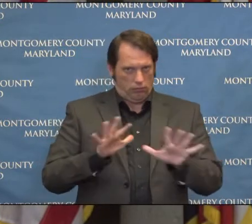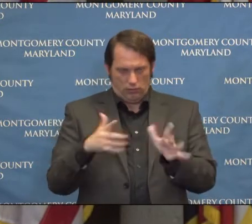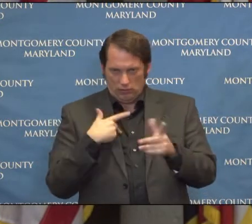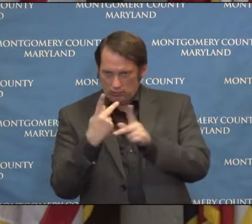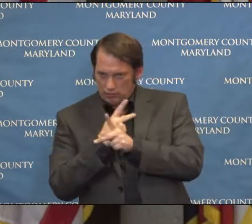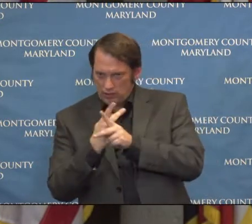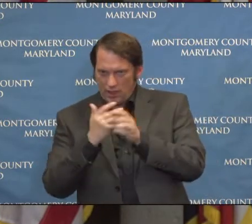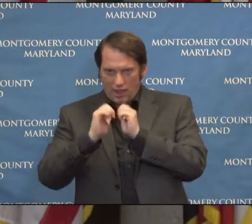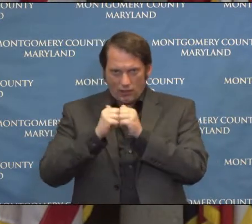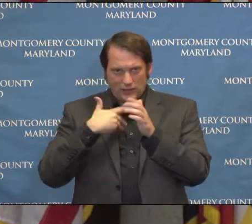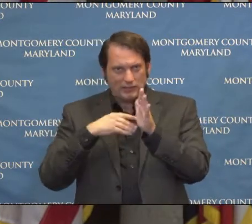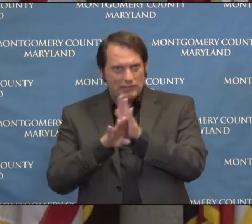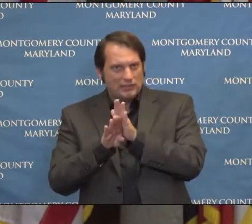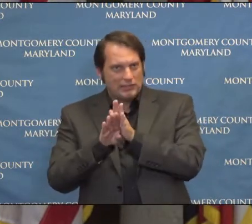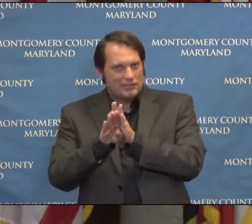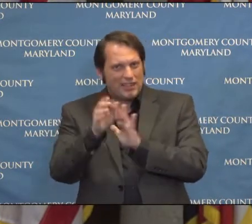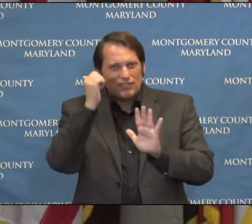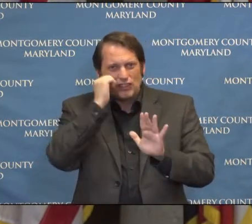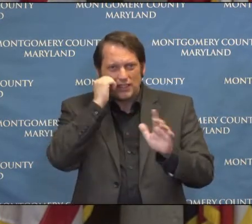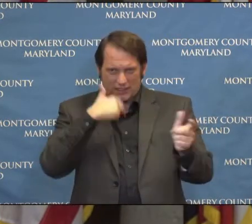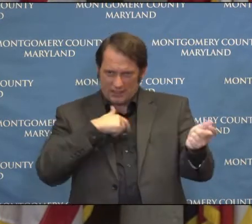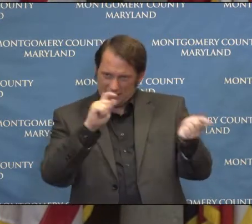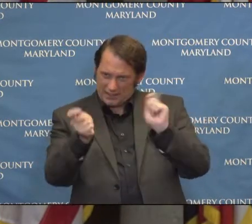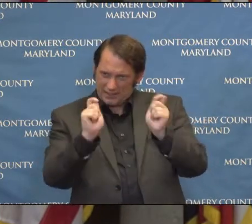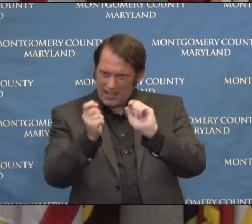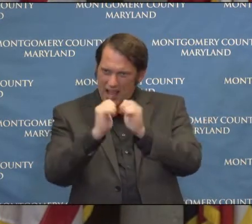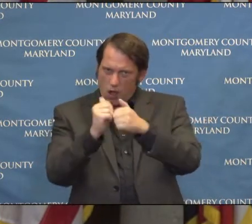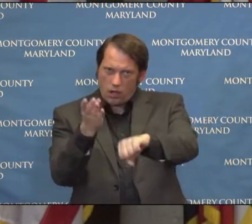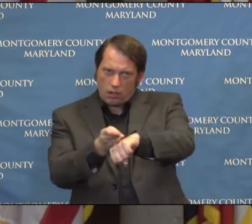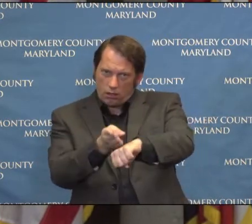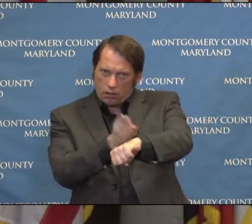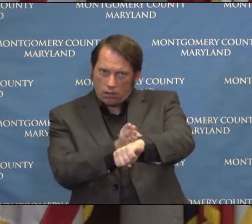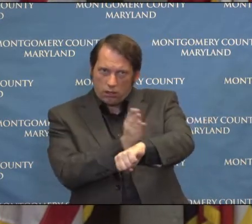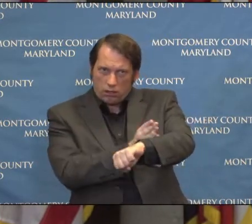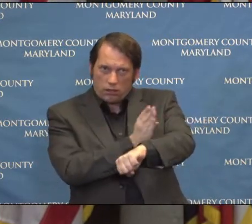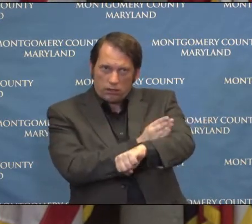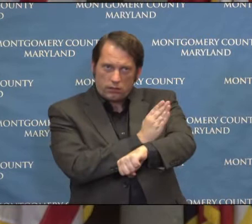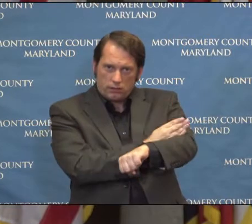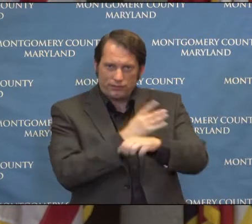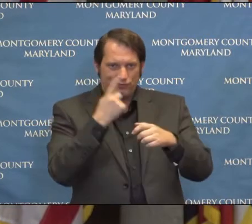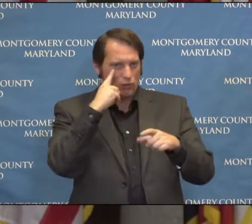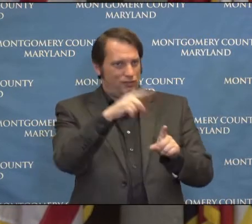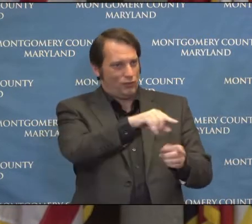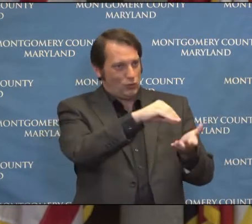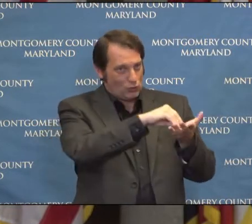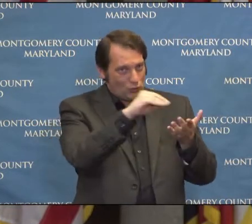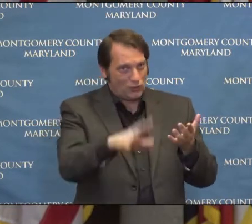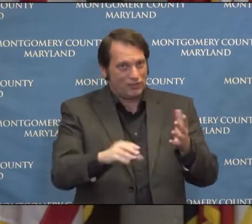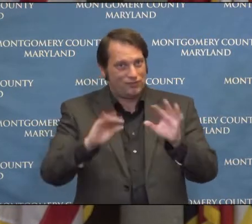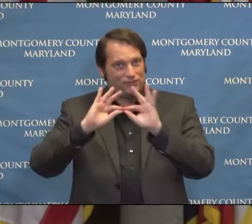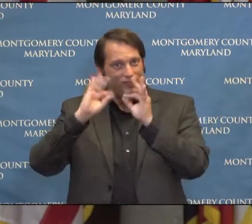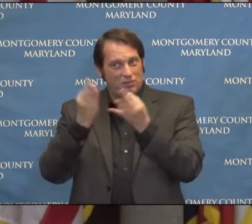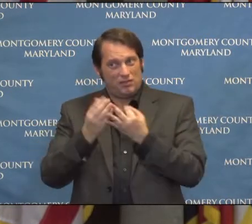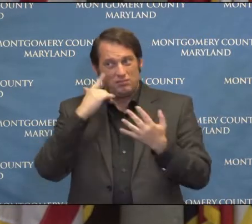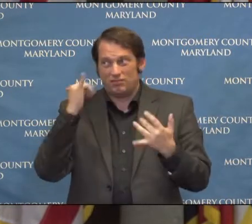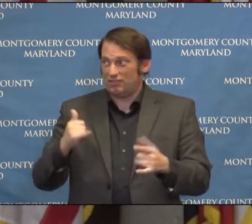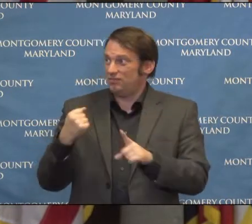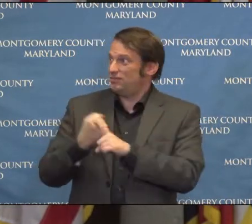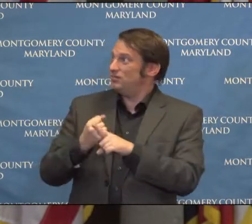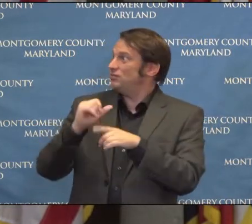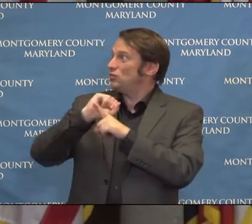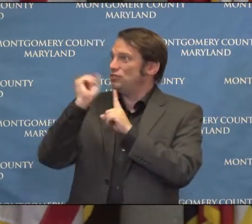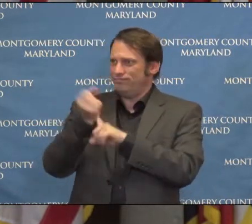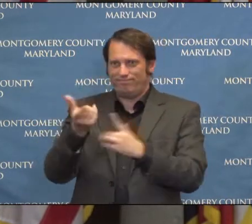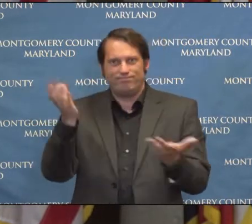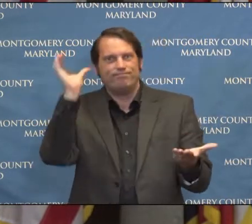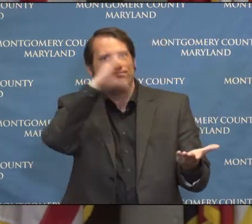as we go forward about how to better meet the needs of students and families in this very strange circumstance we find ourselves in. As a follow-up